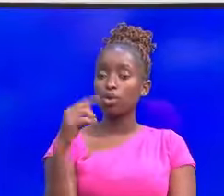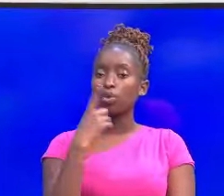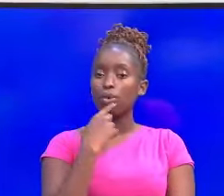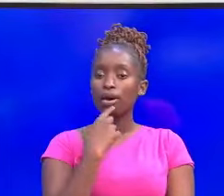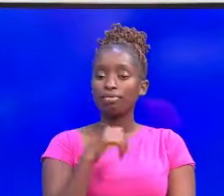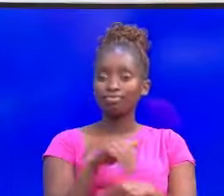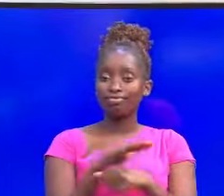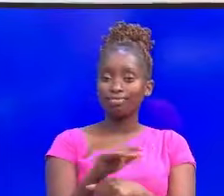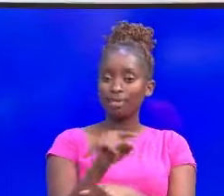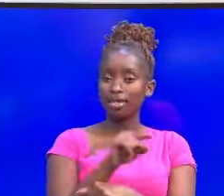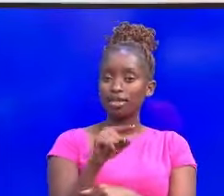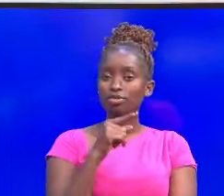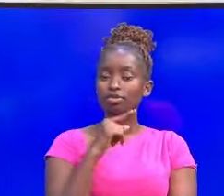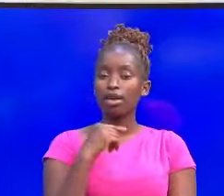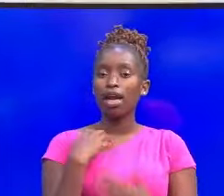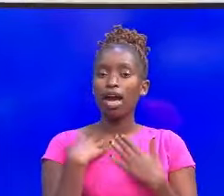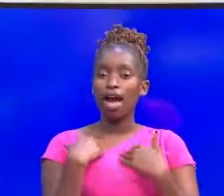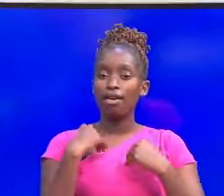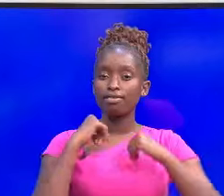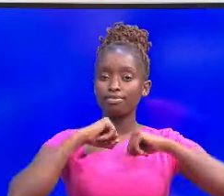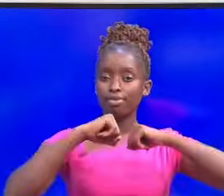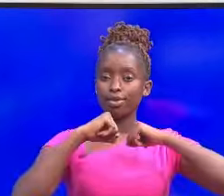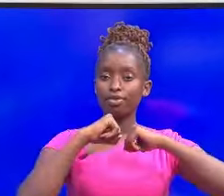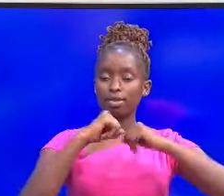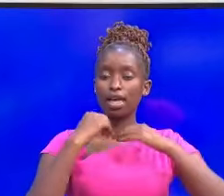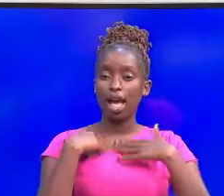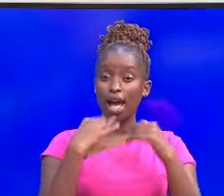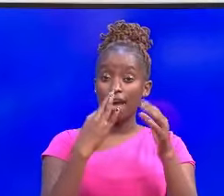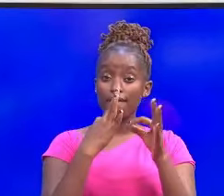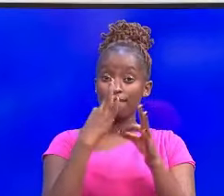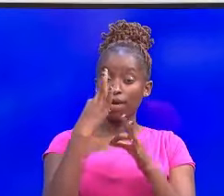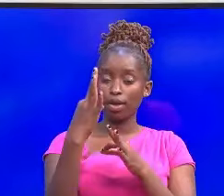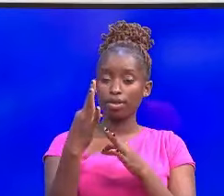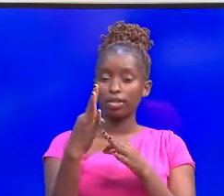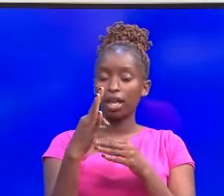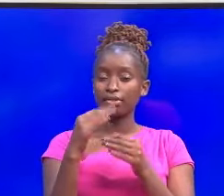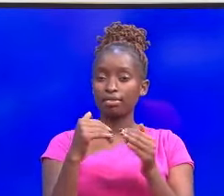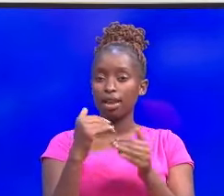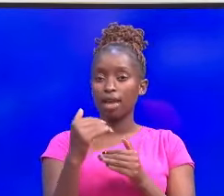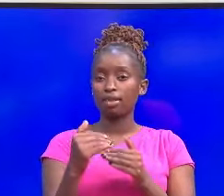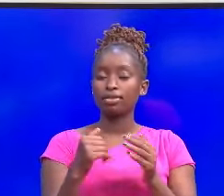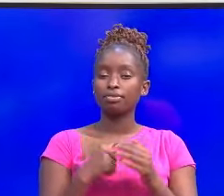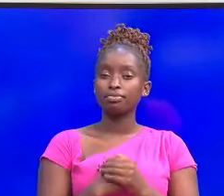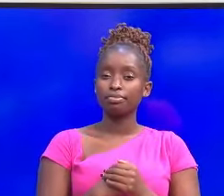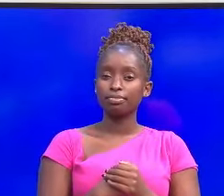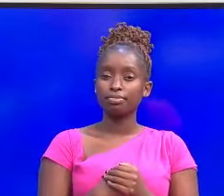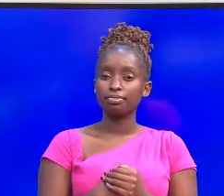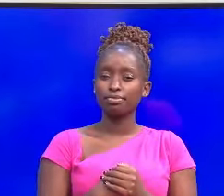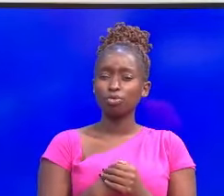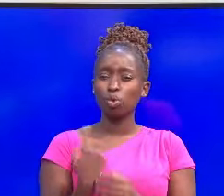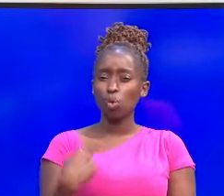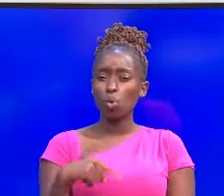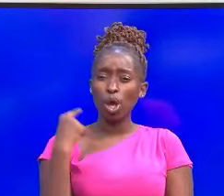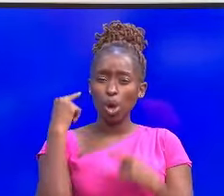Boys in Blue featured prominently. We consider the situation in Haiti